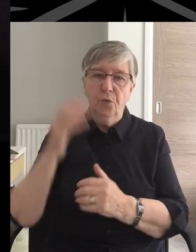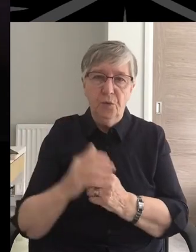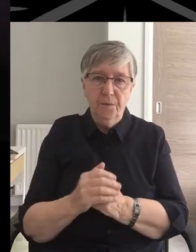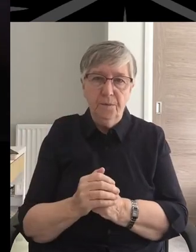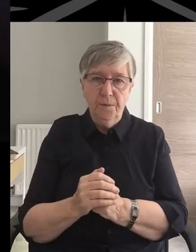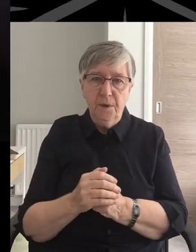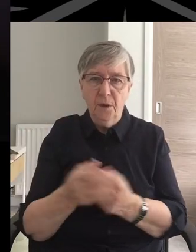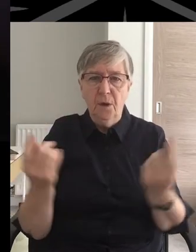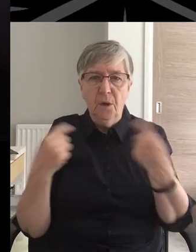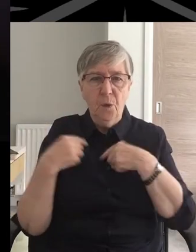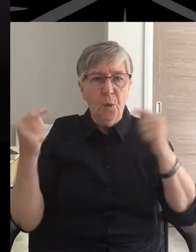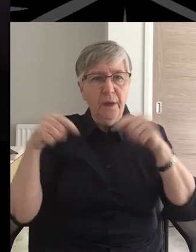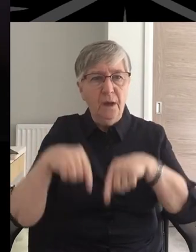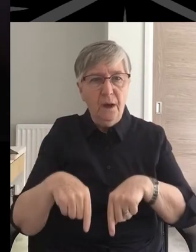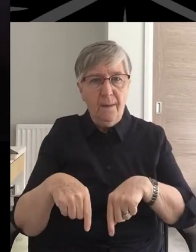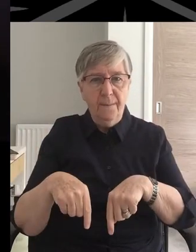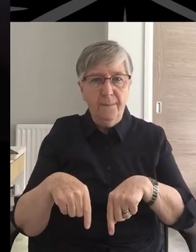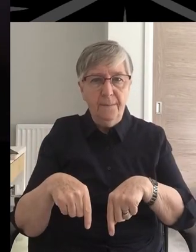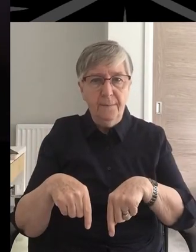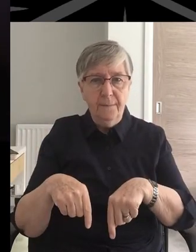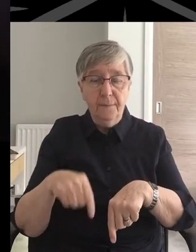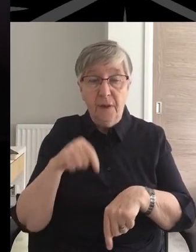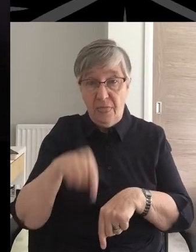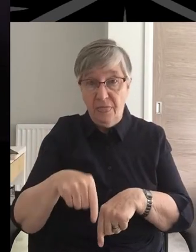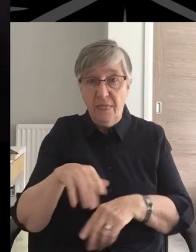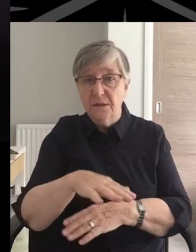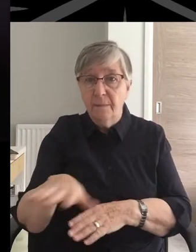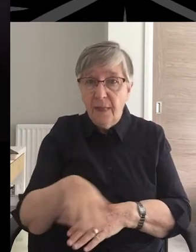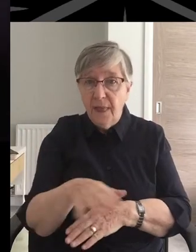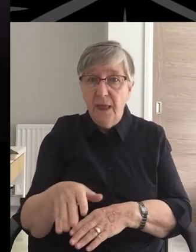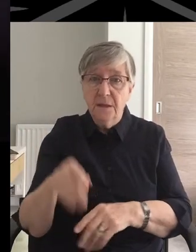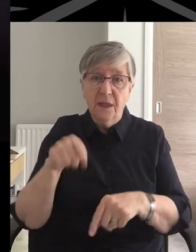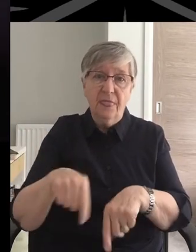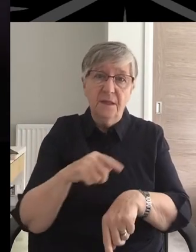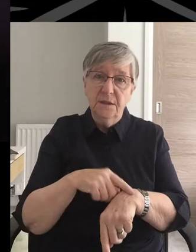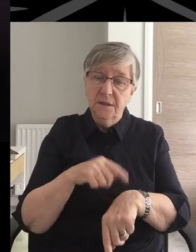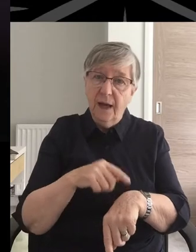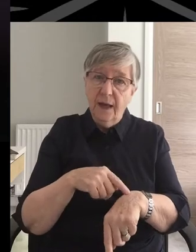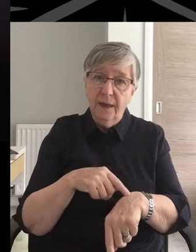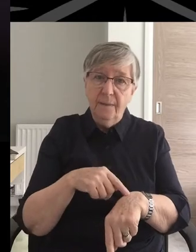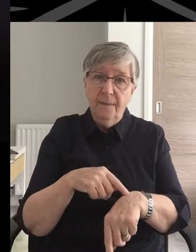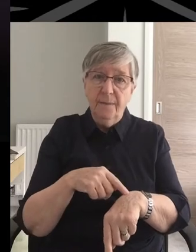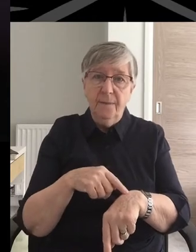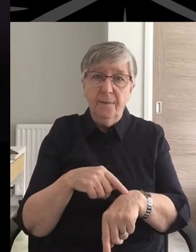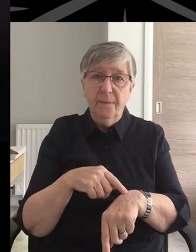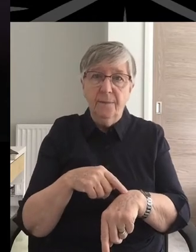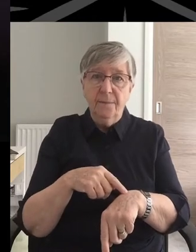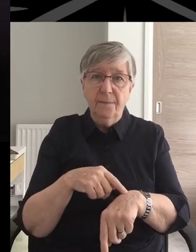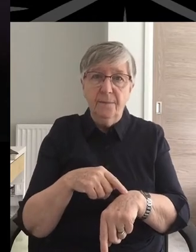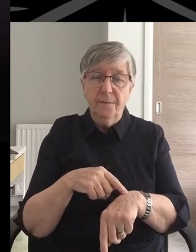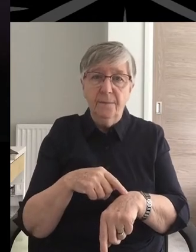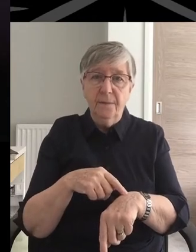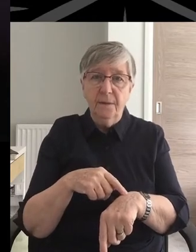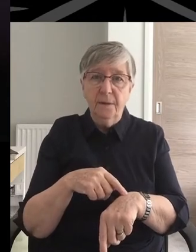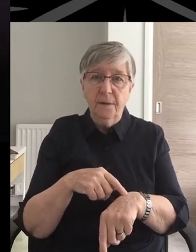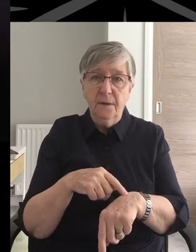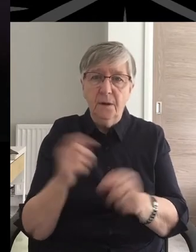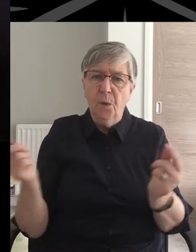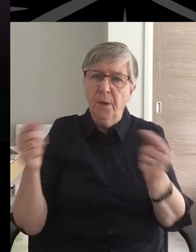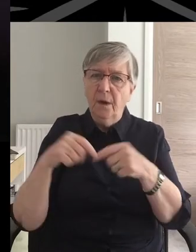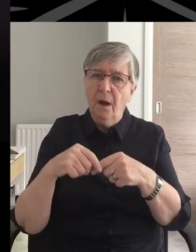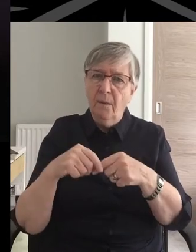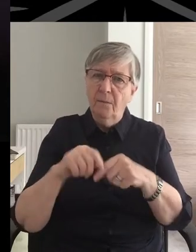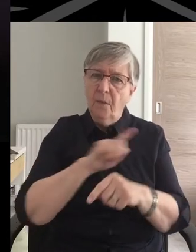We come at this particular place, this particular moment of time, and come to give